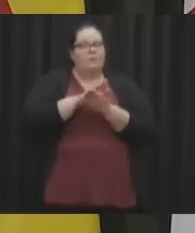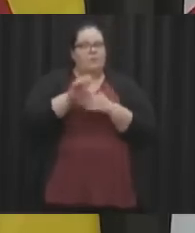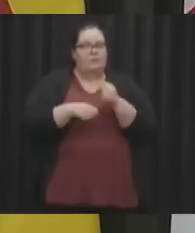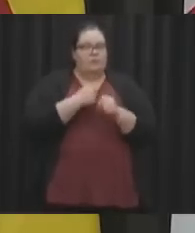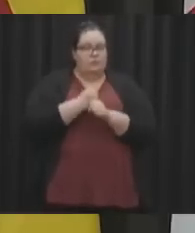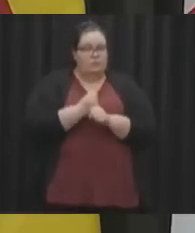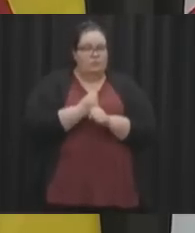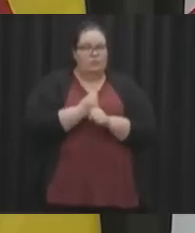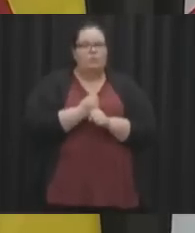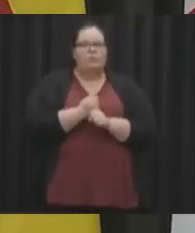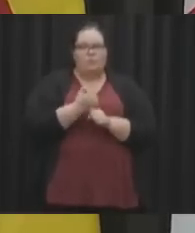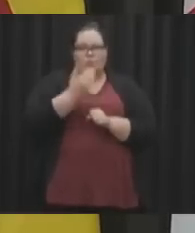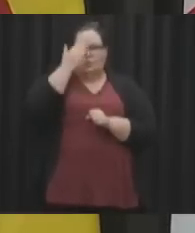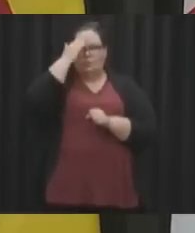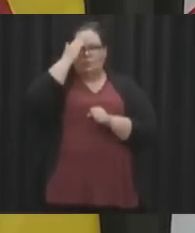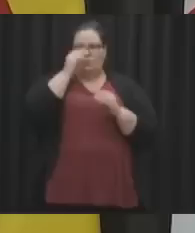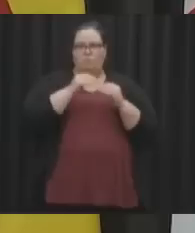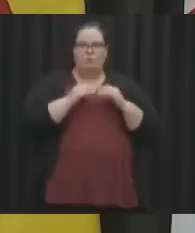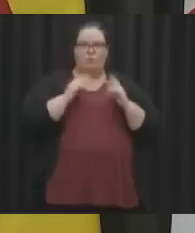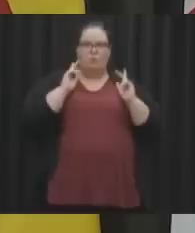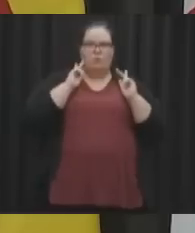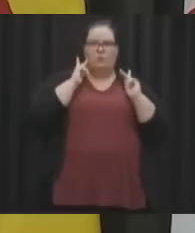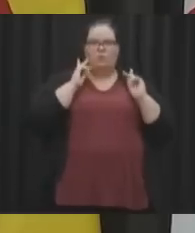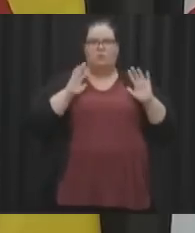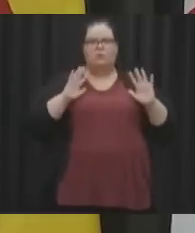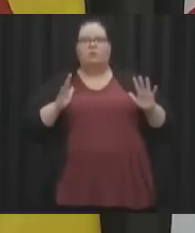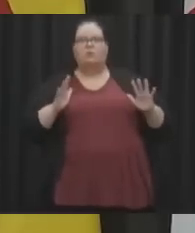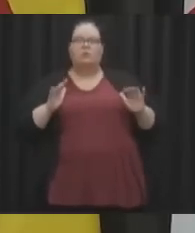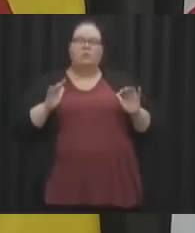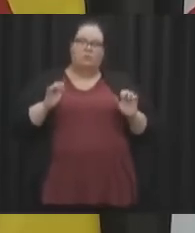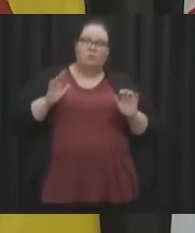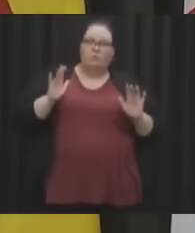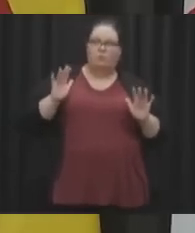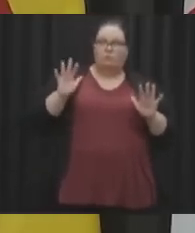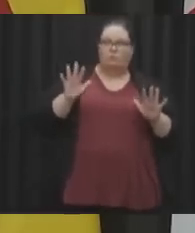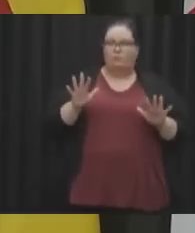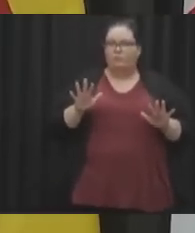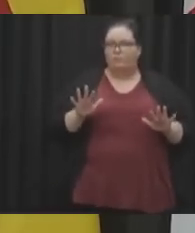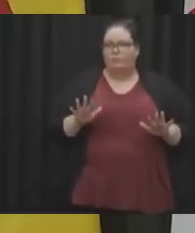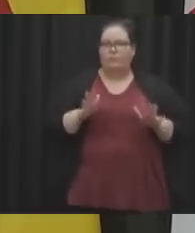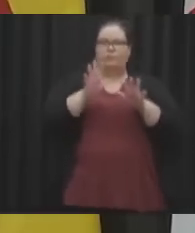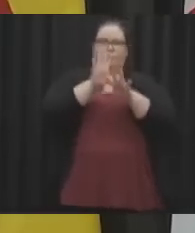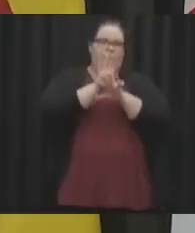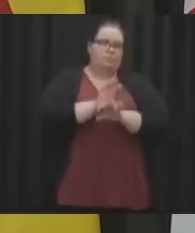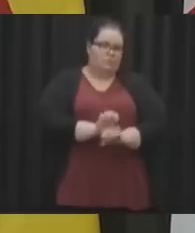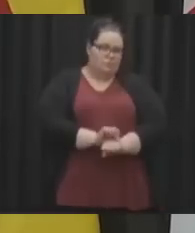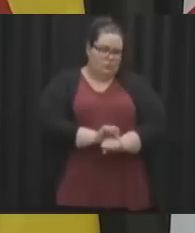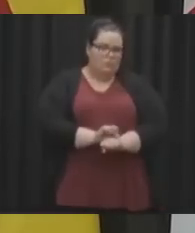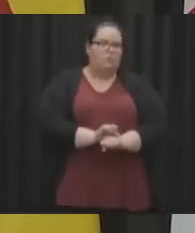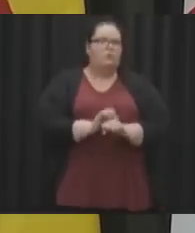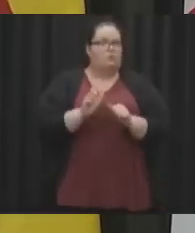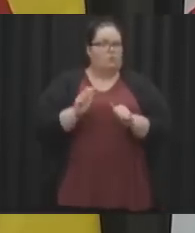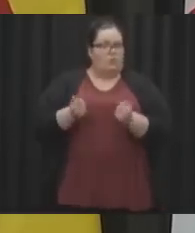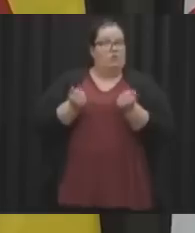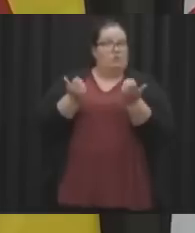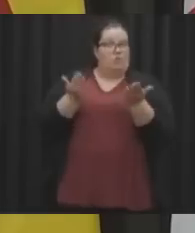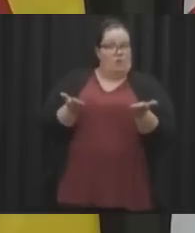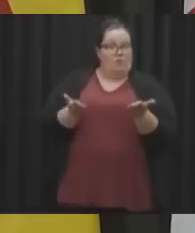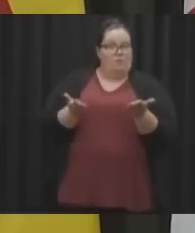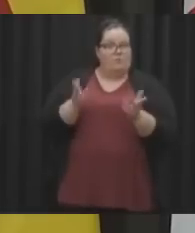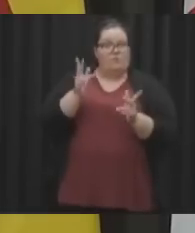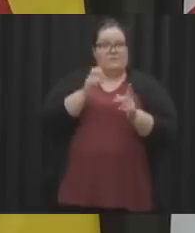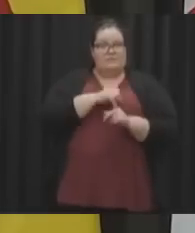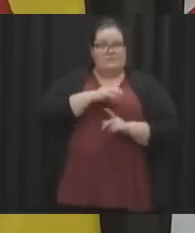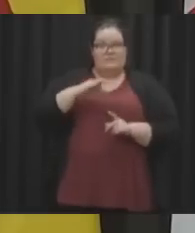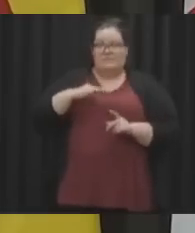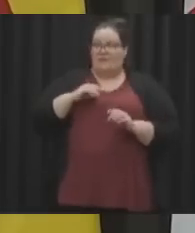the best approach at this point in time is really to listen to public health advice. If public health contacts you directly, that means you